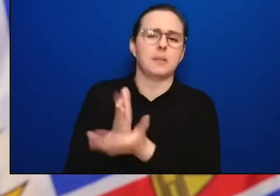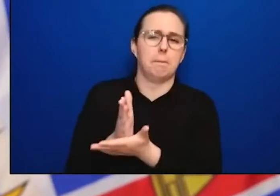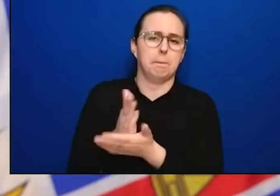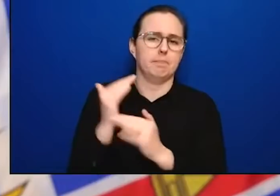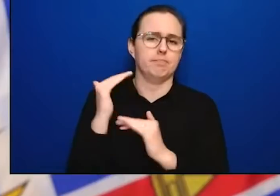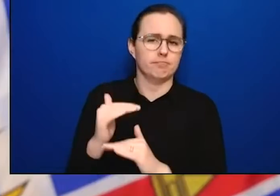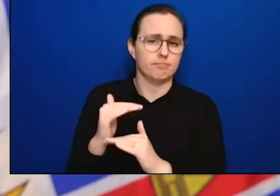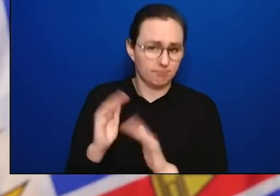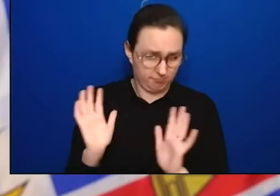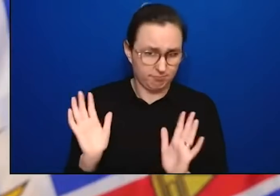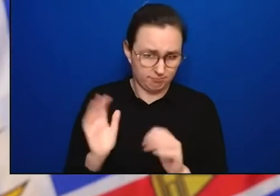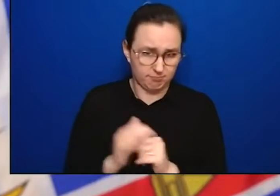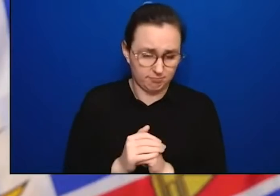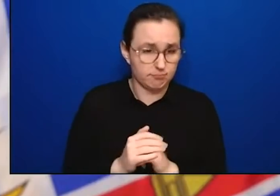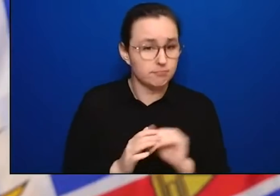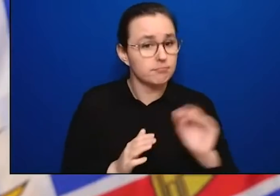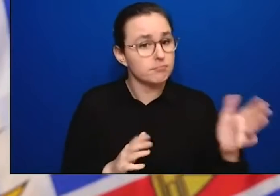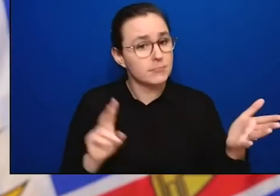do you have a follow-up?